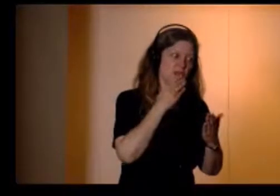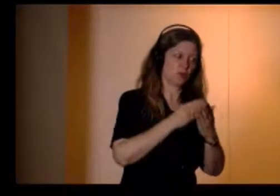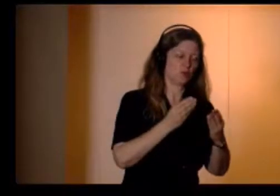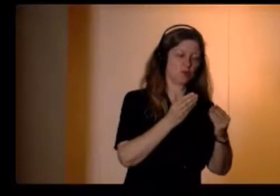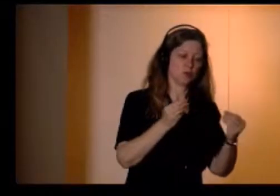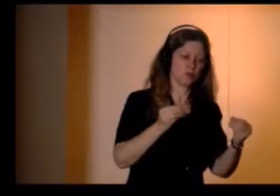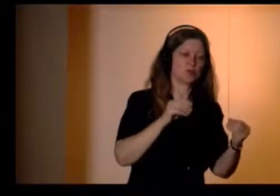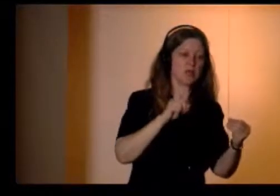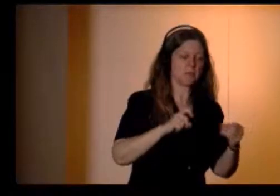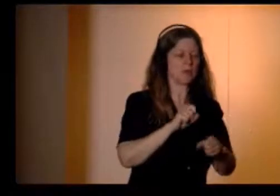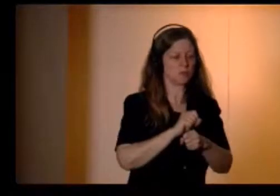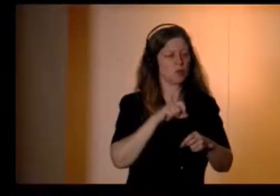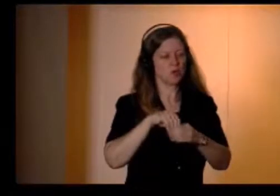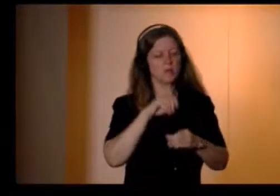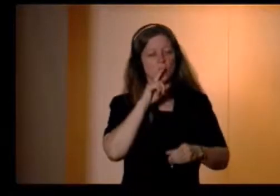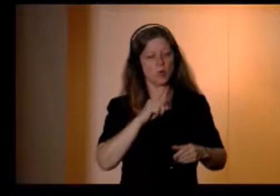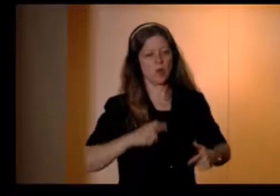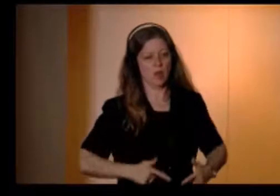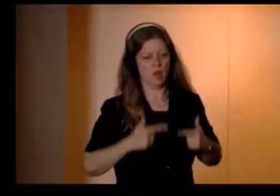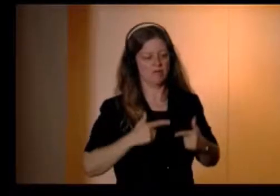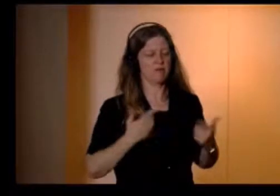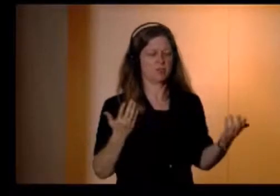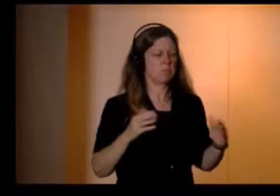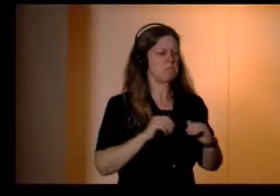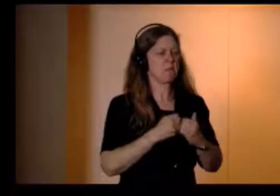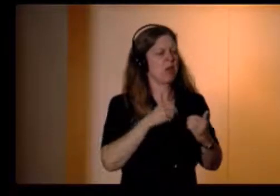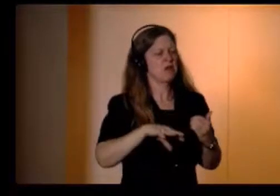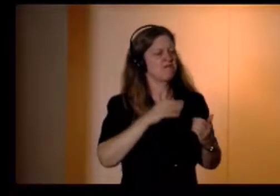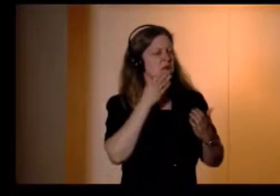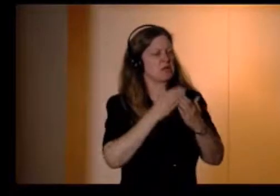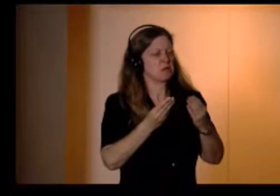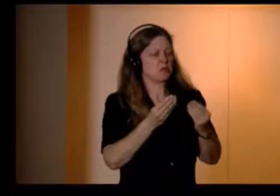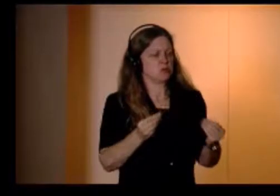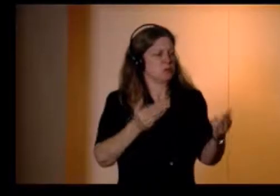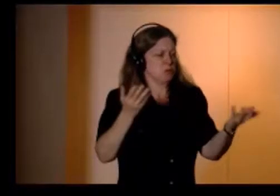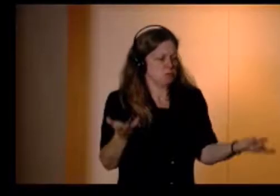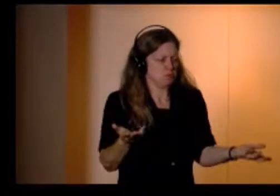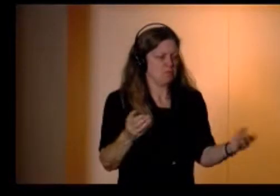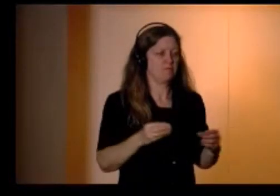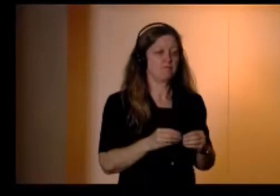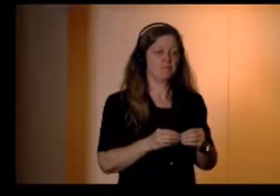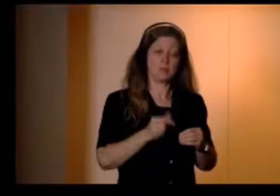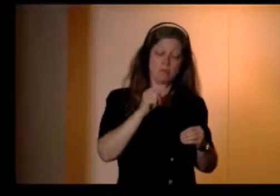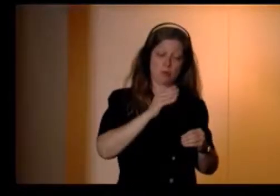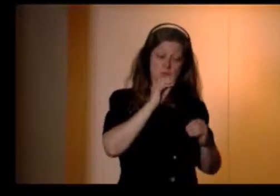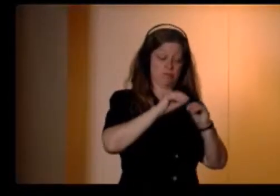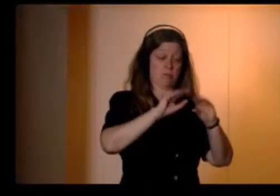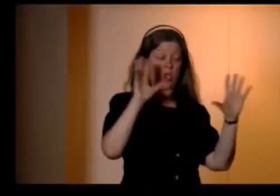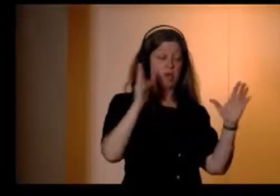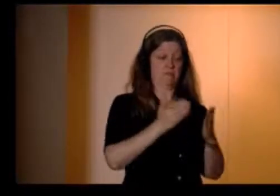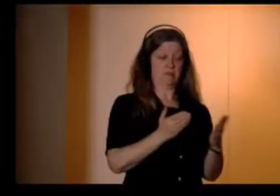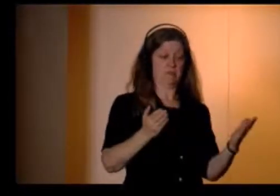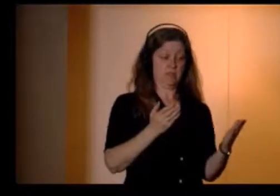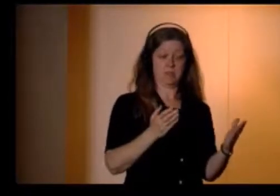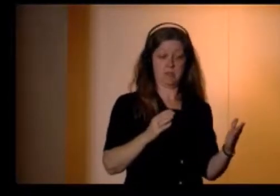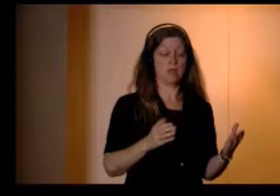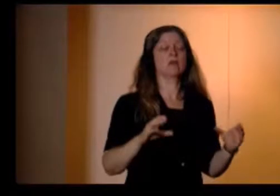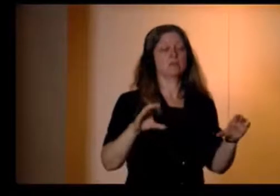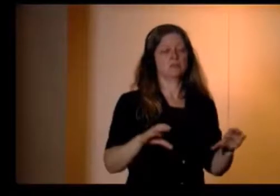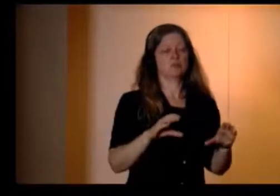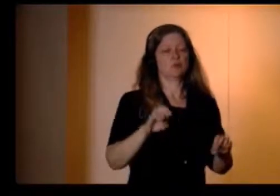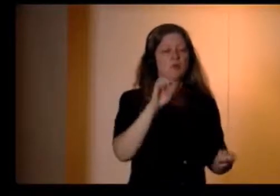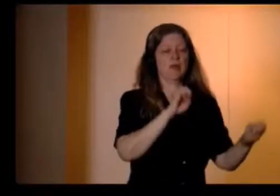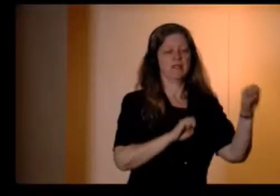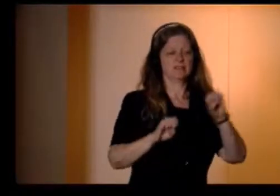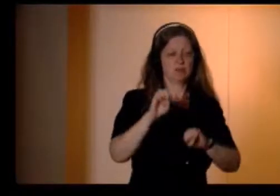in the physical world. Right? How can we find that good solution in the physical world? But the most straightforward thing is to do experiments in the physical